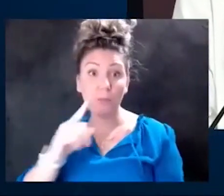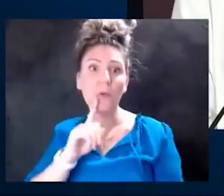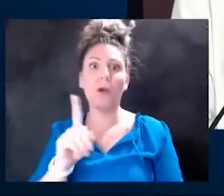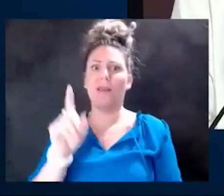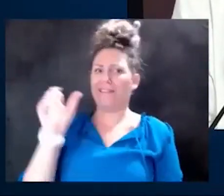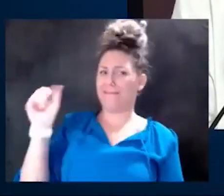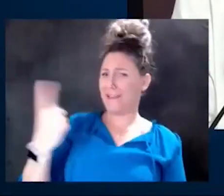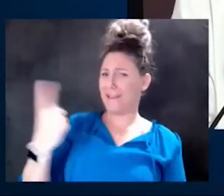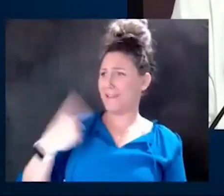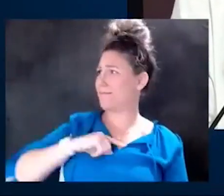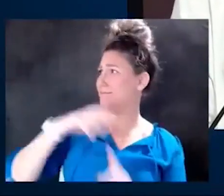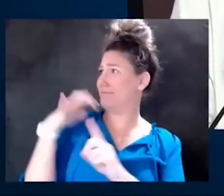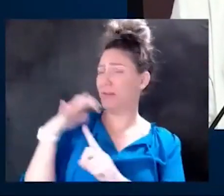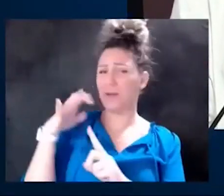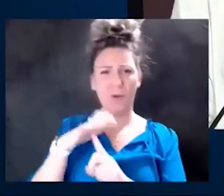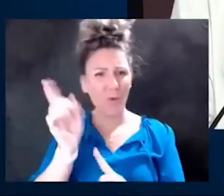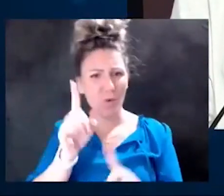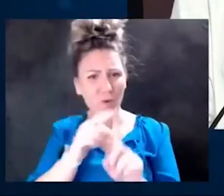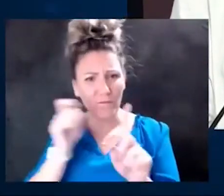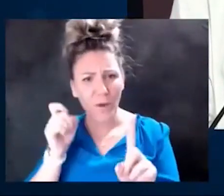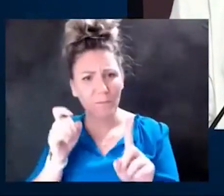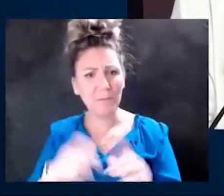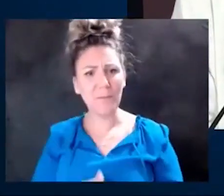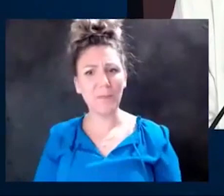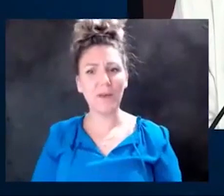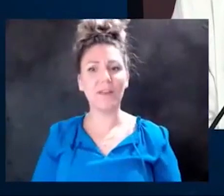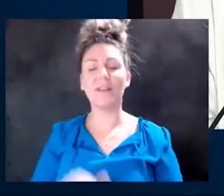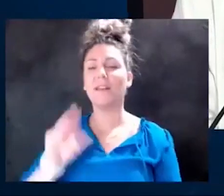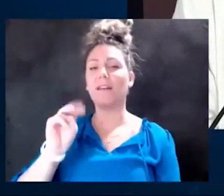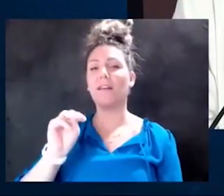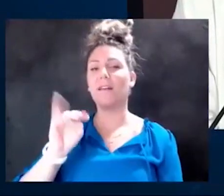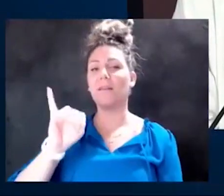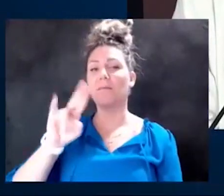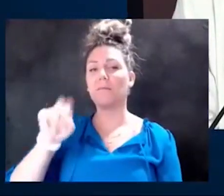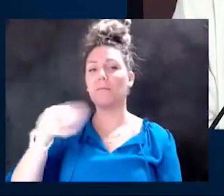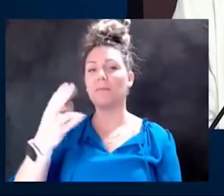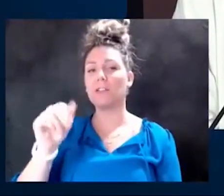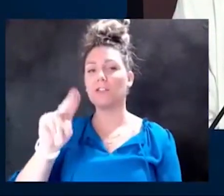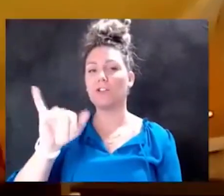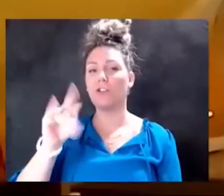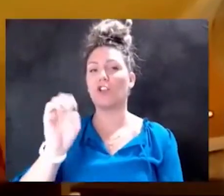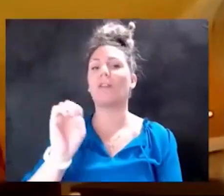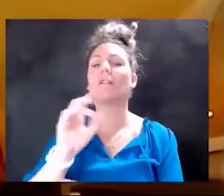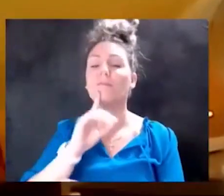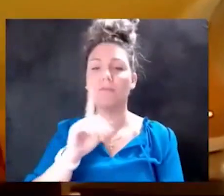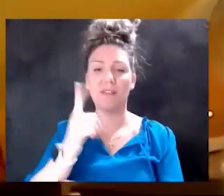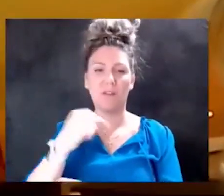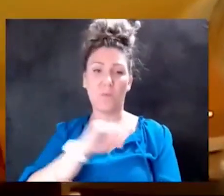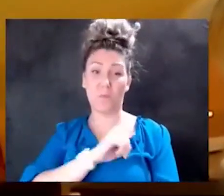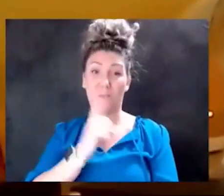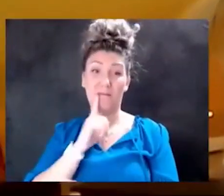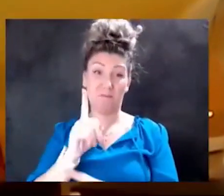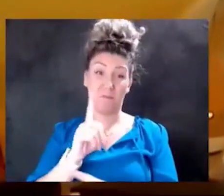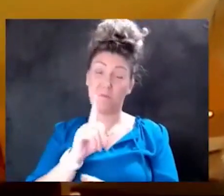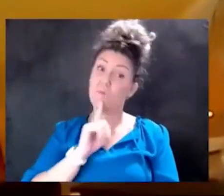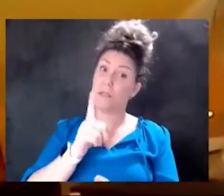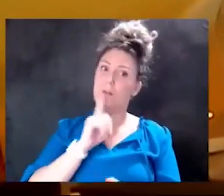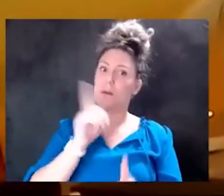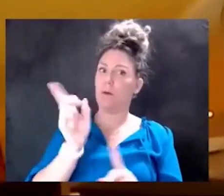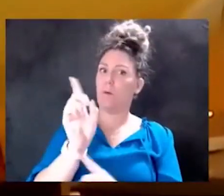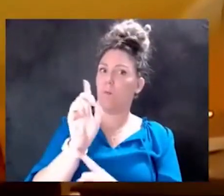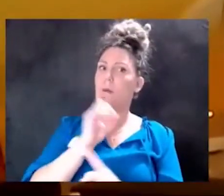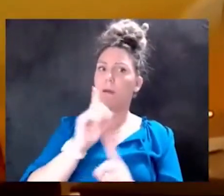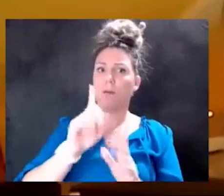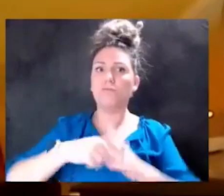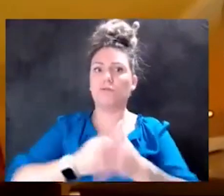Where do you live? Where are you? I'm in Michigan, so we were one of the hot spots at the very beginning of the pandemic,